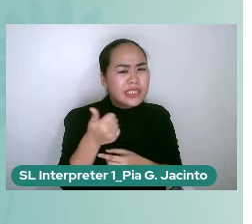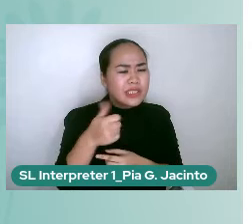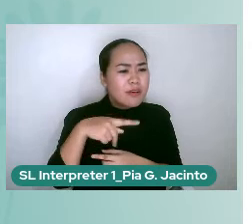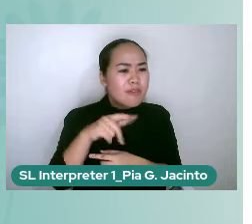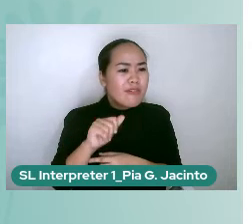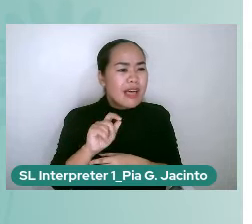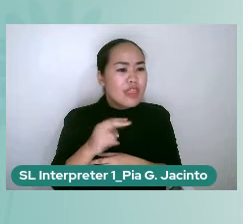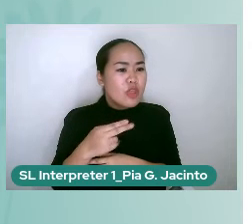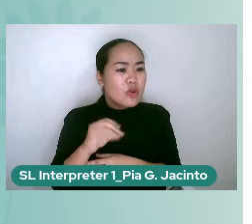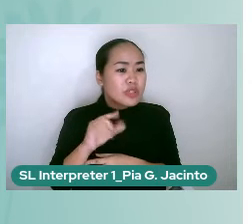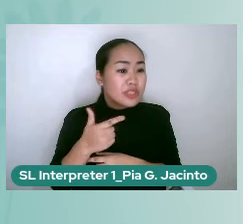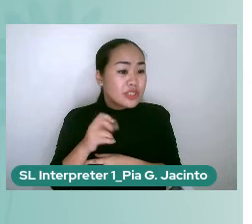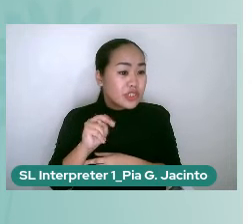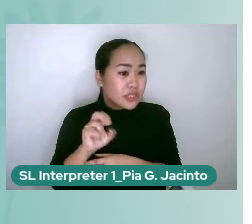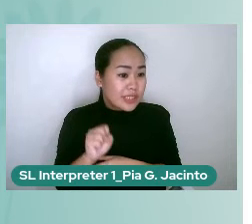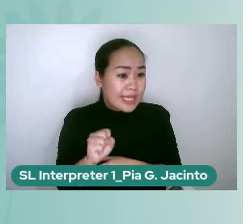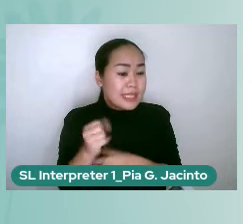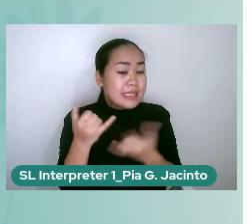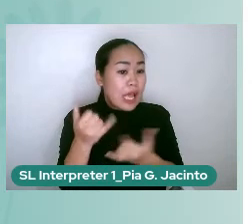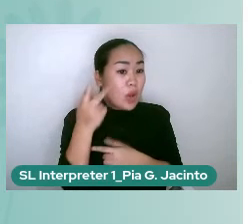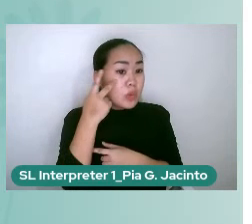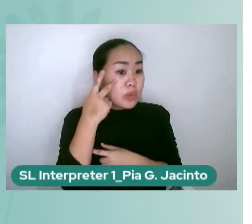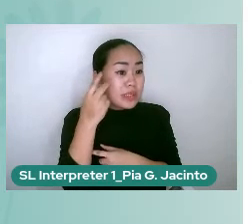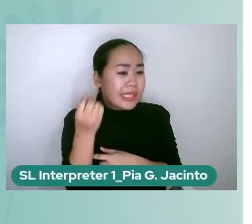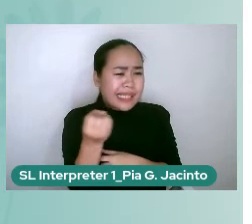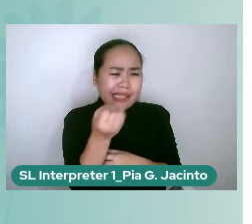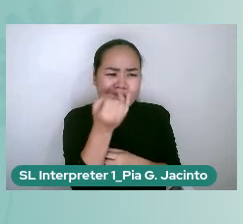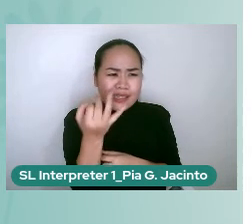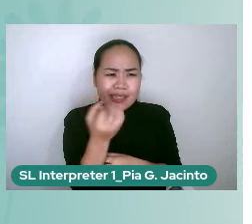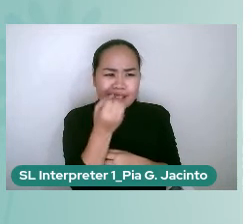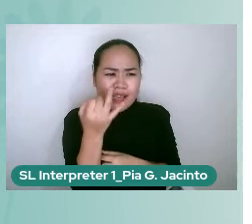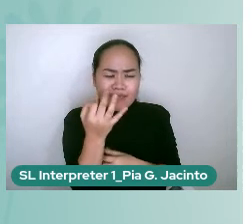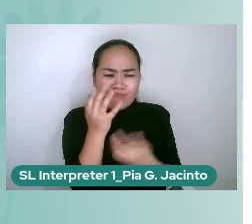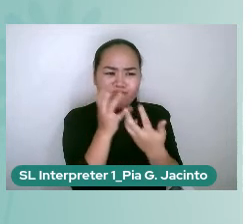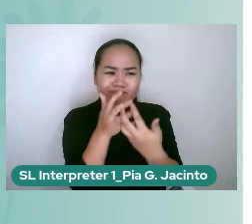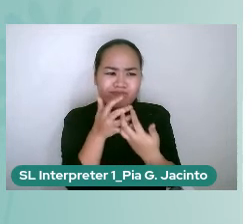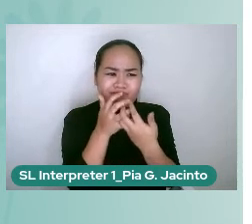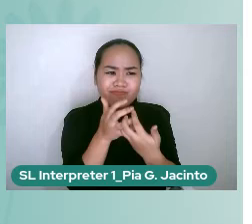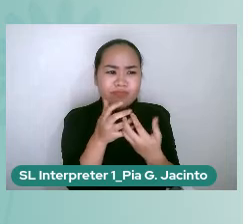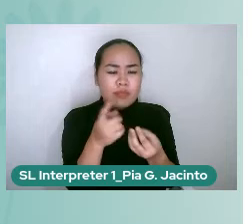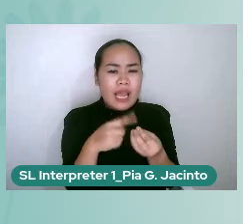a level of HPV present that's associated with a likelihood of